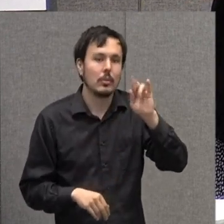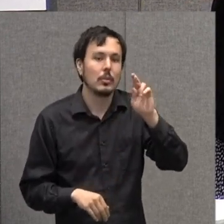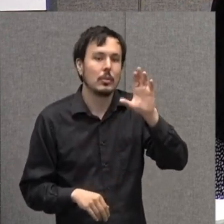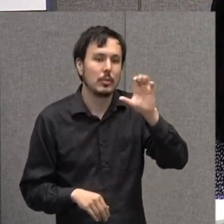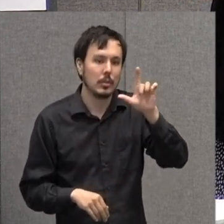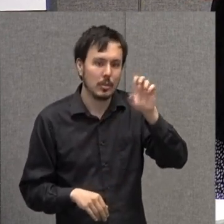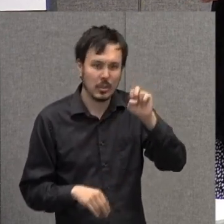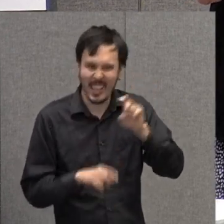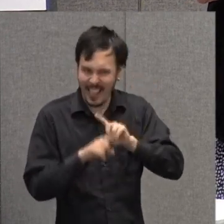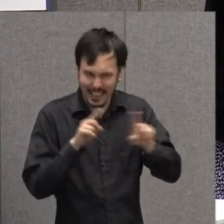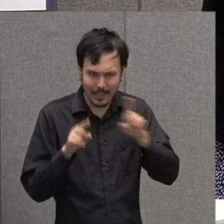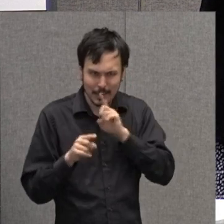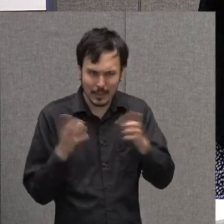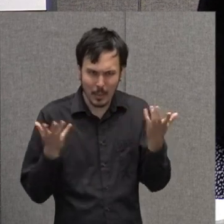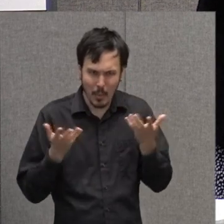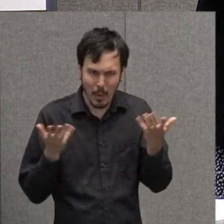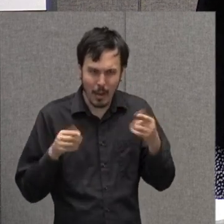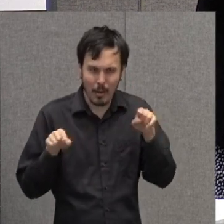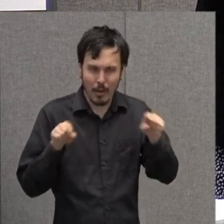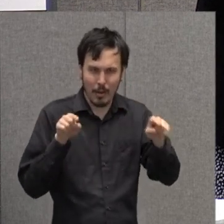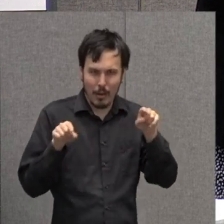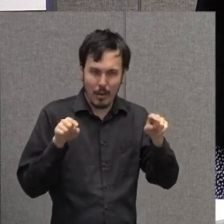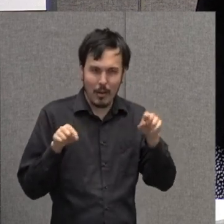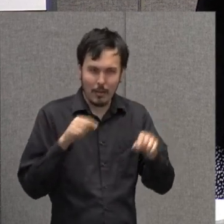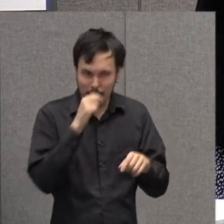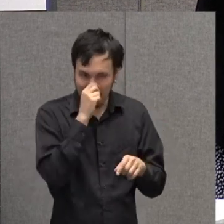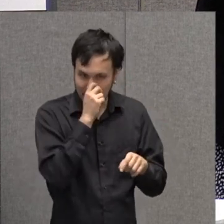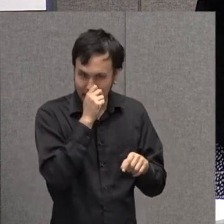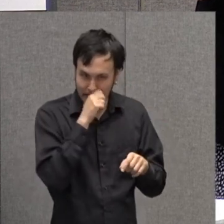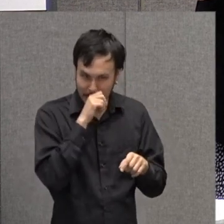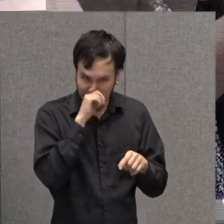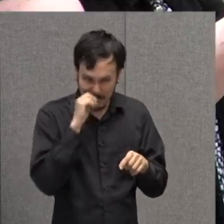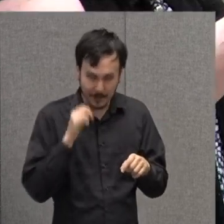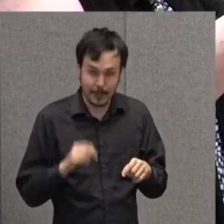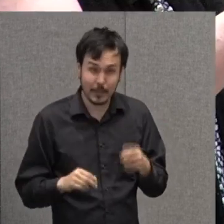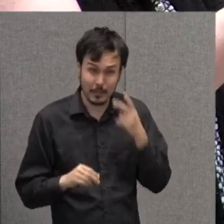the difference? Can you see the difference if I hold it like this?